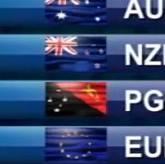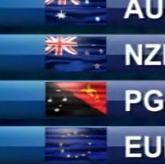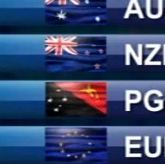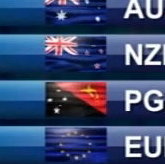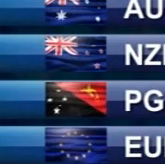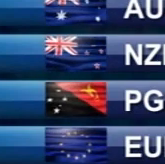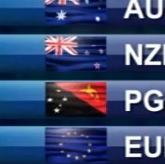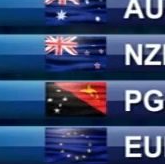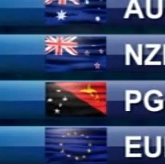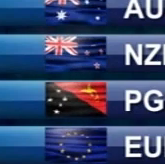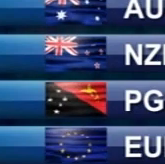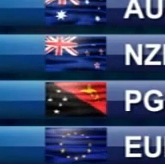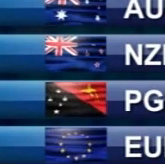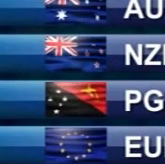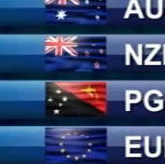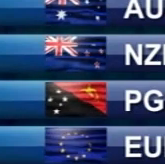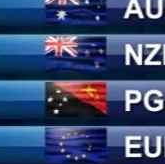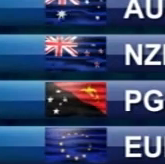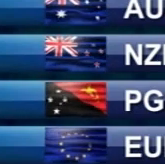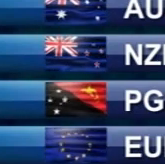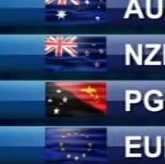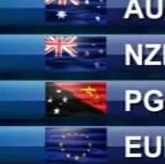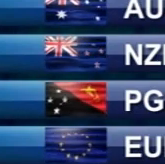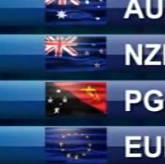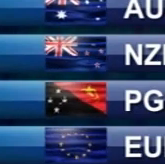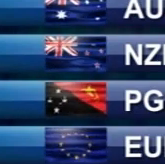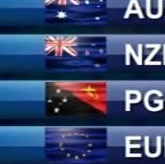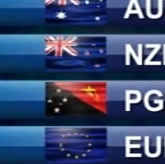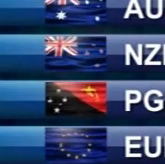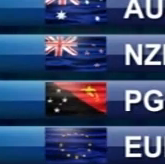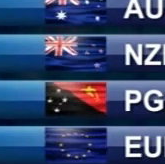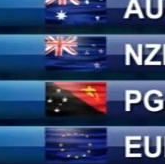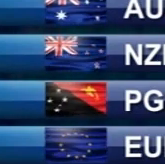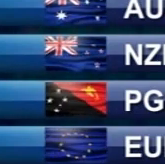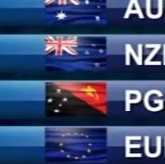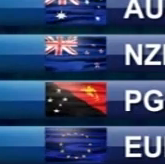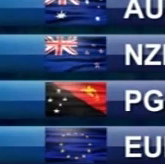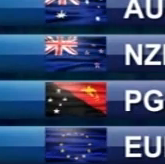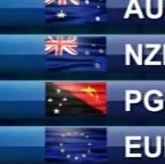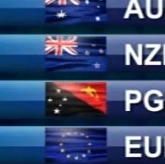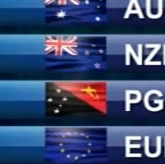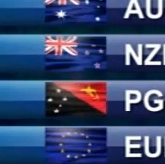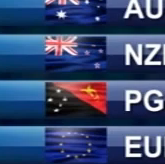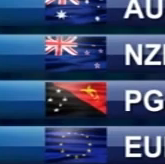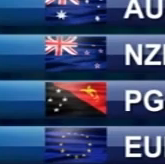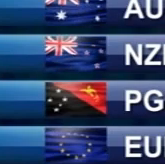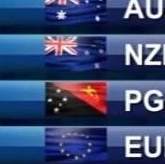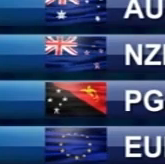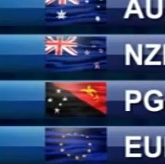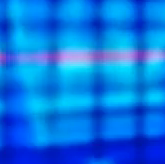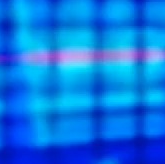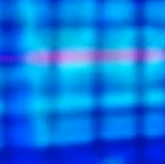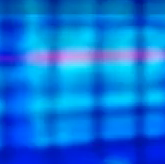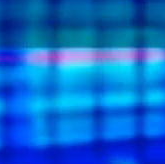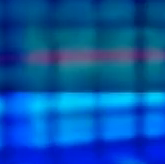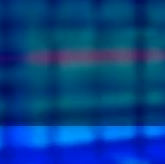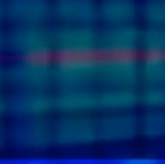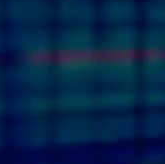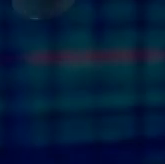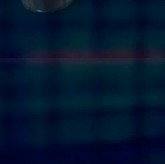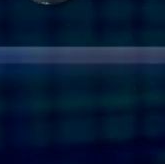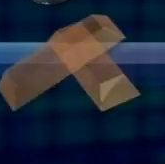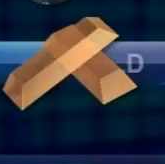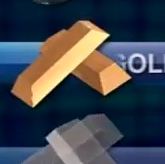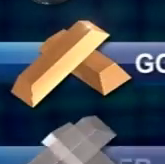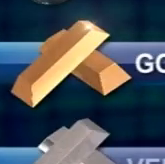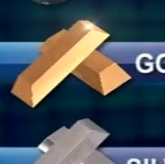and the Japanese yen. It was down against the Chinese yuan, US dollar and the PNG kina. Looking at commodities, crude oil prices was down